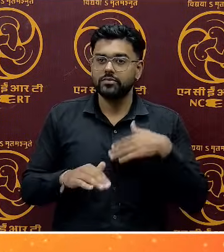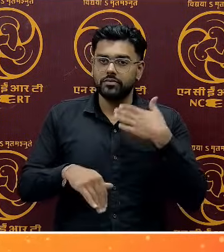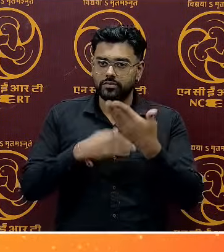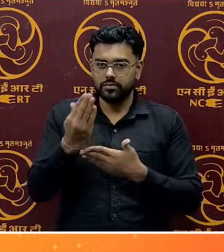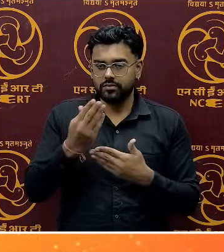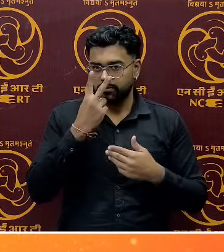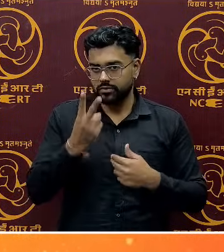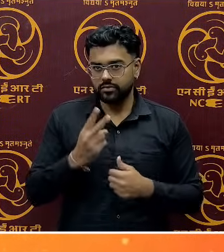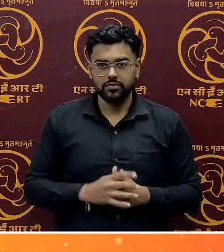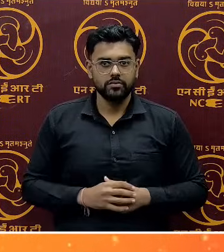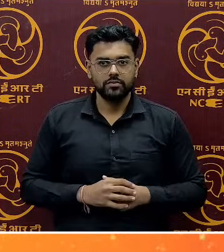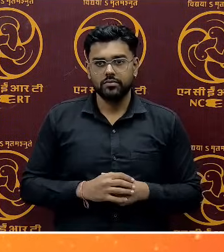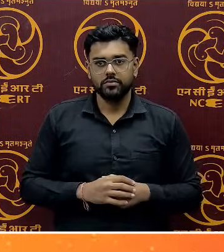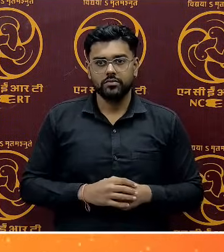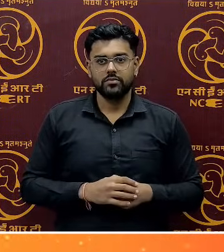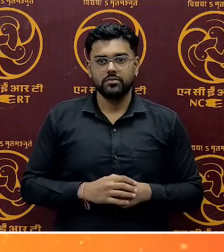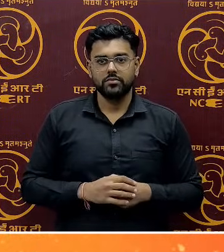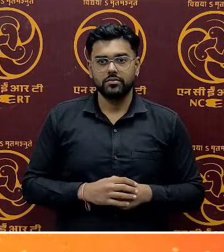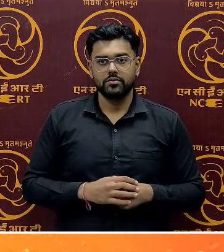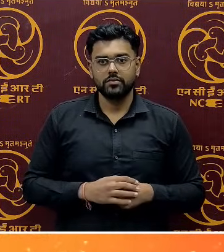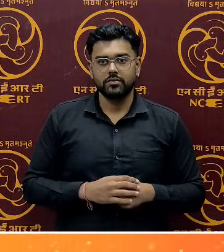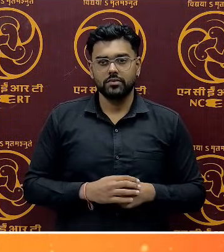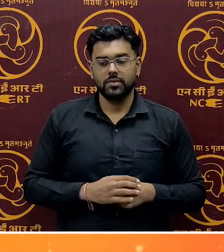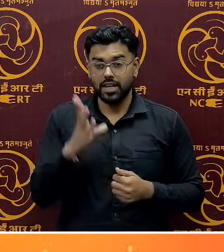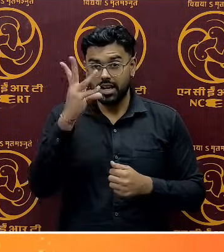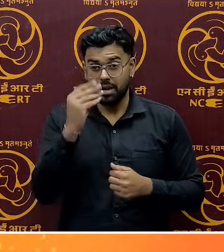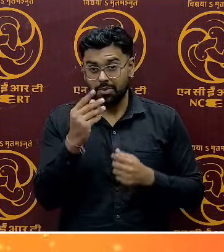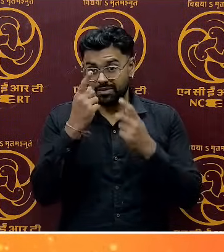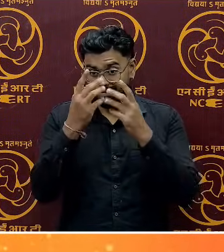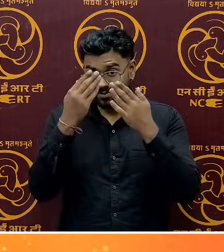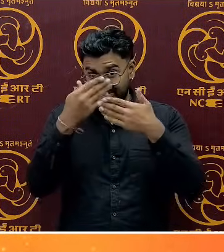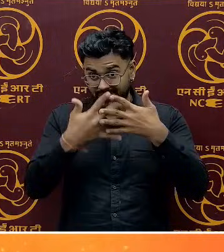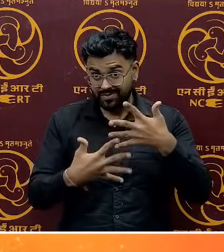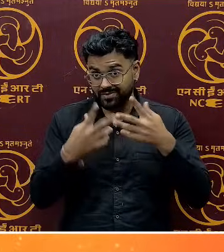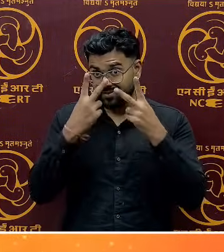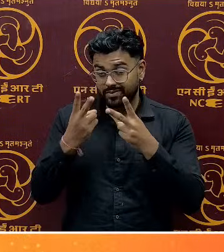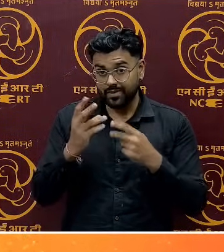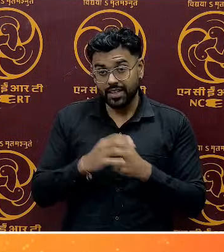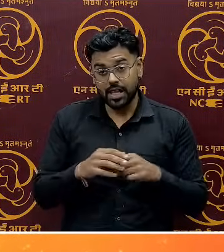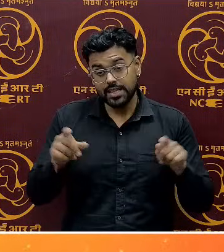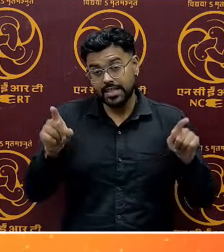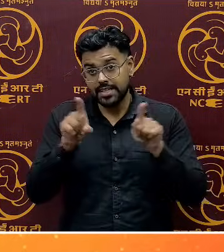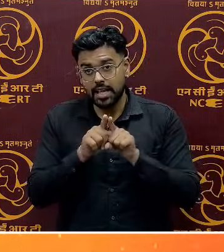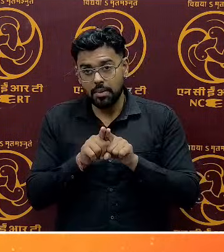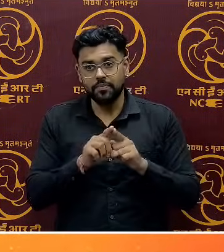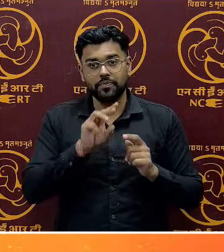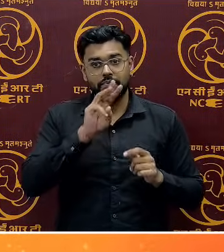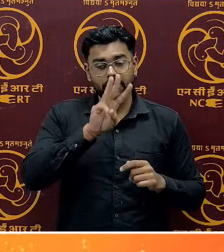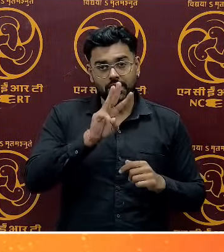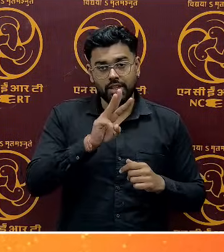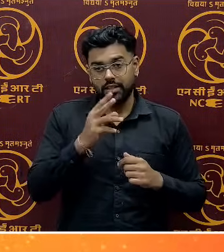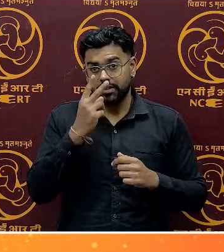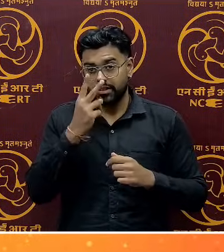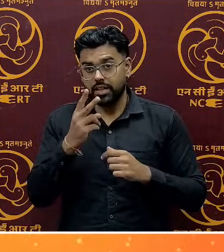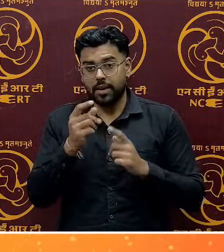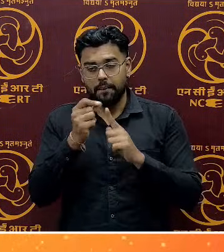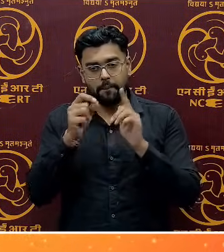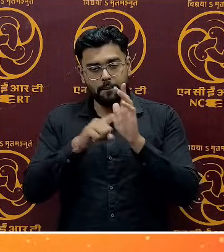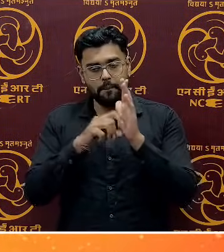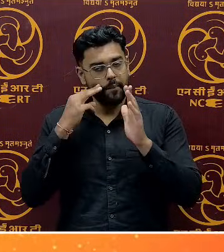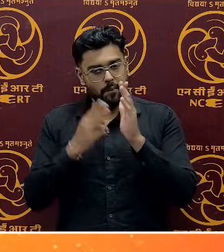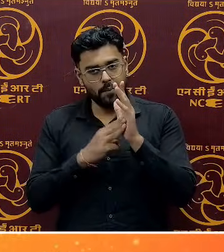question. Which of the following numbers is the product of exactly 3 distinct prime